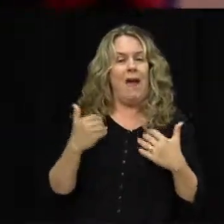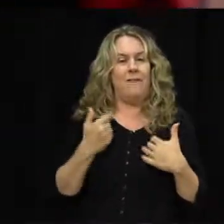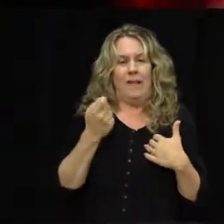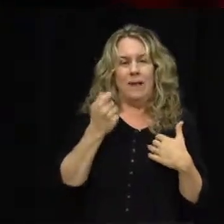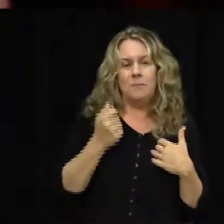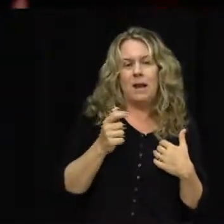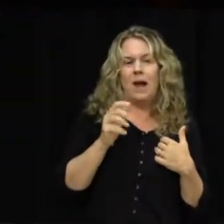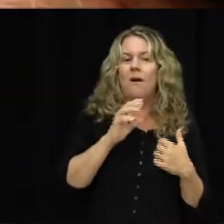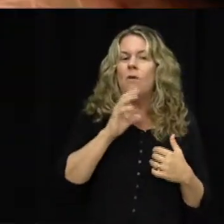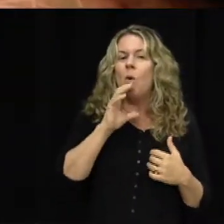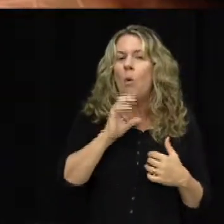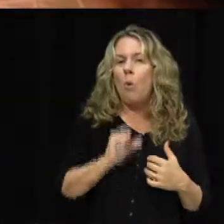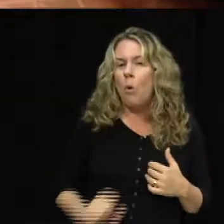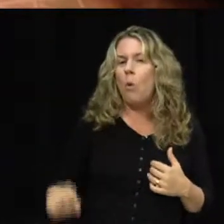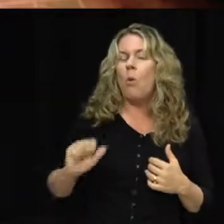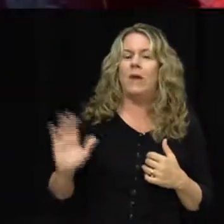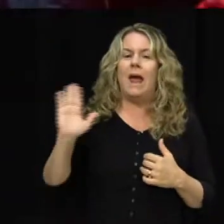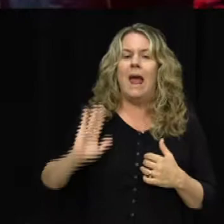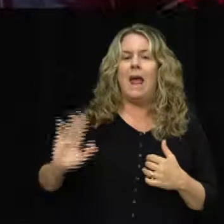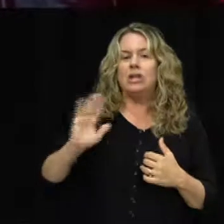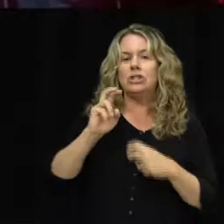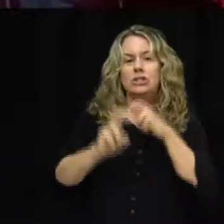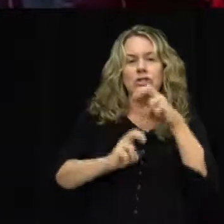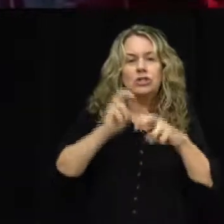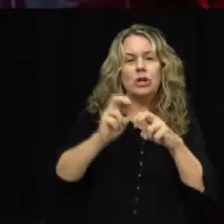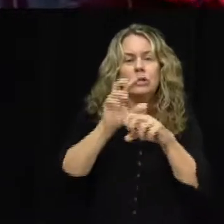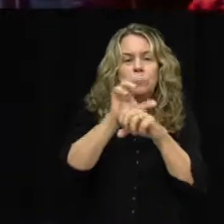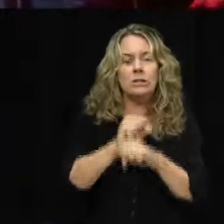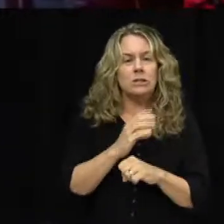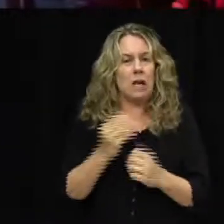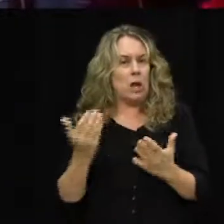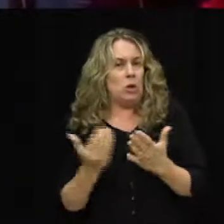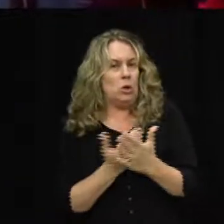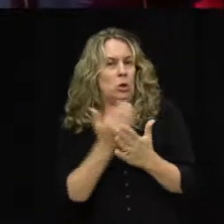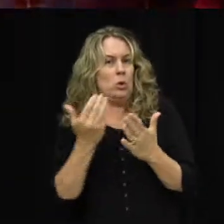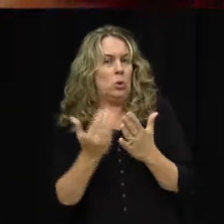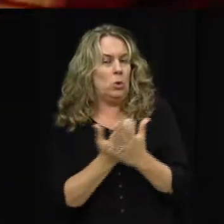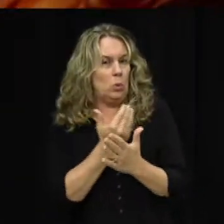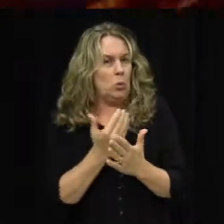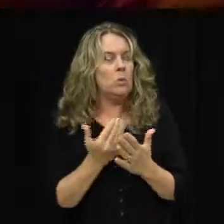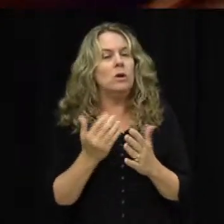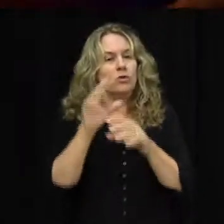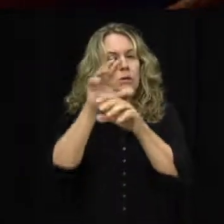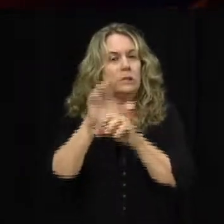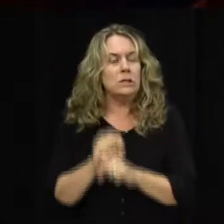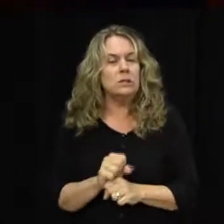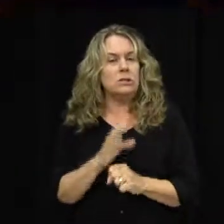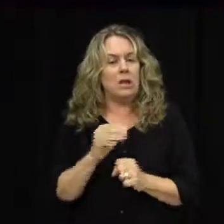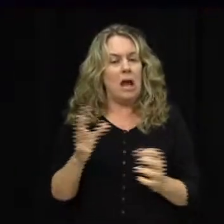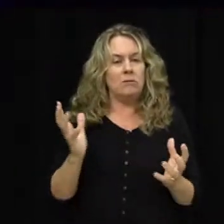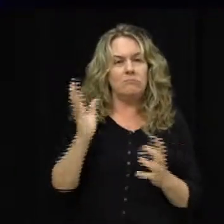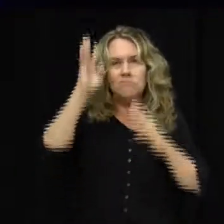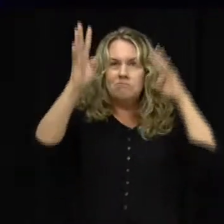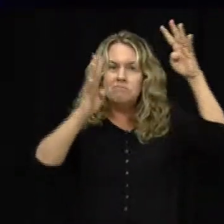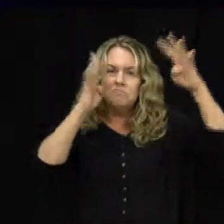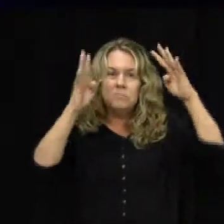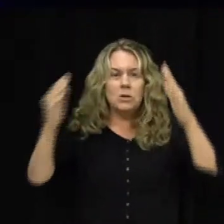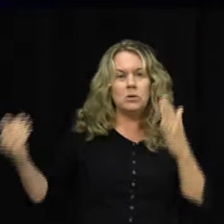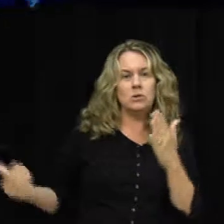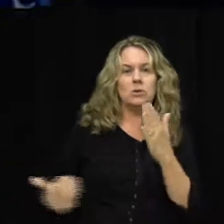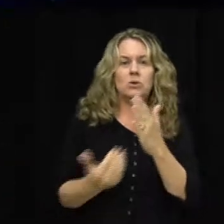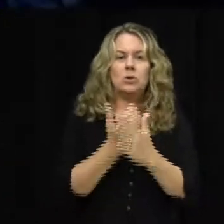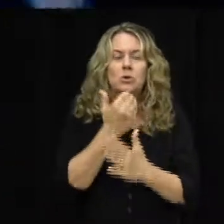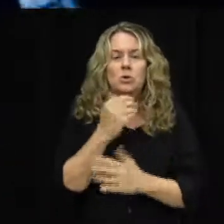took a little of ancient Asian circus tradition and a little of modern day circus tradition to create this thrilling acrobatic